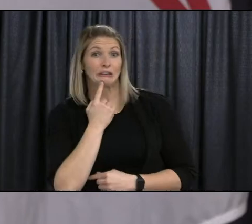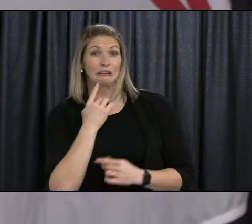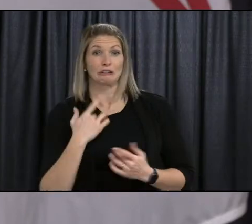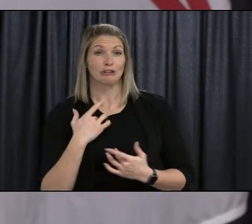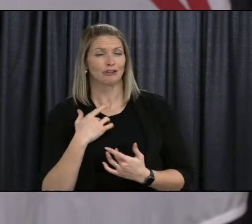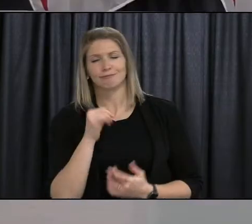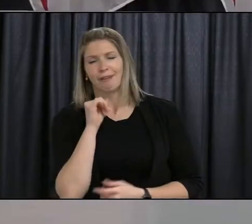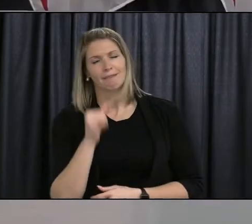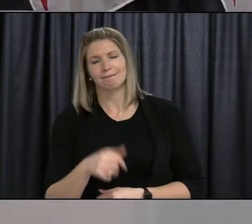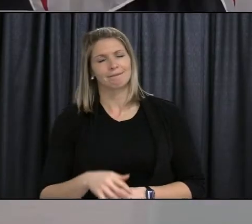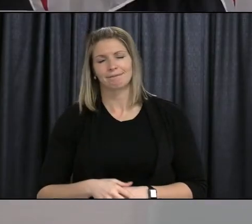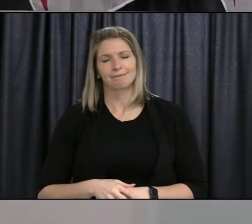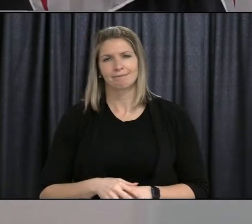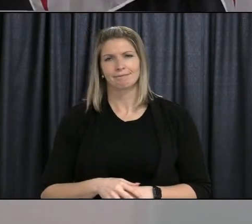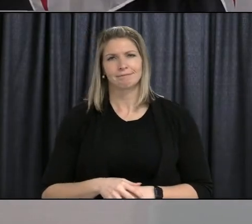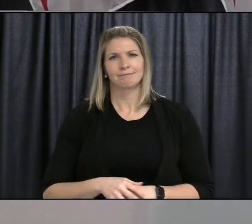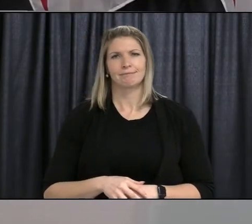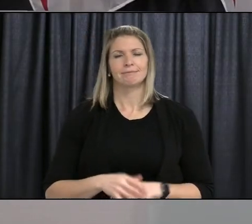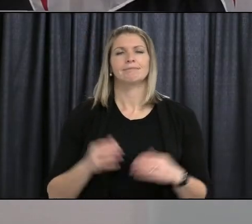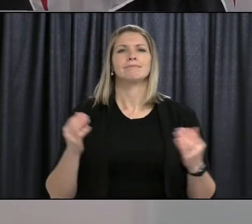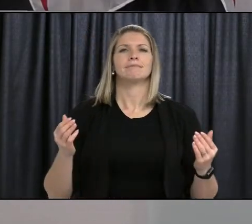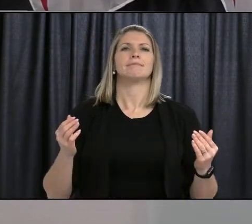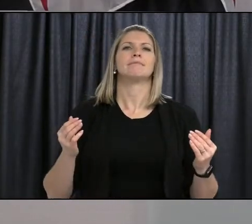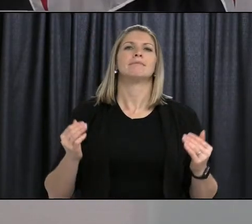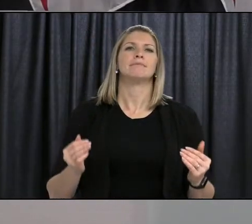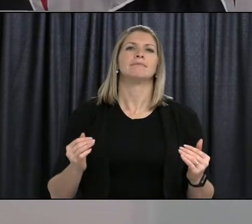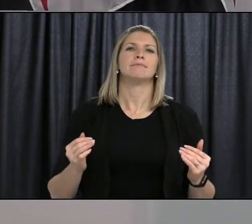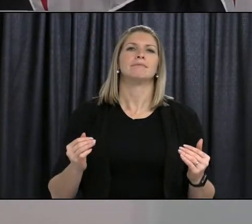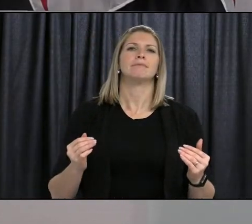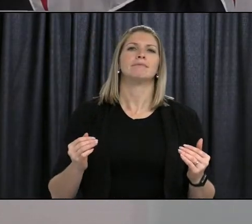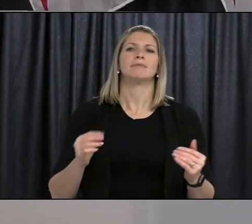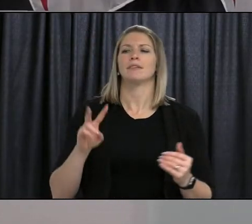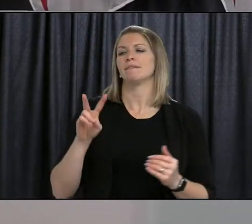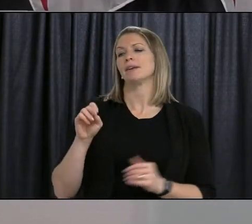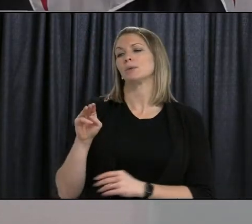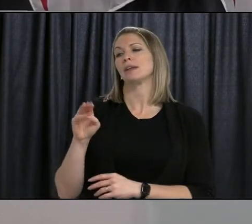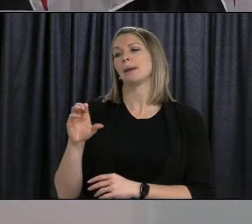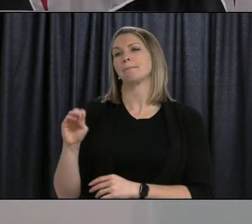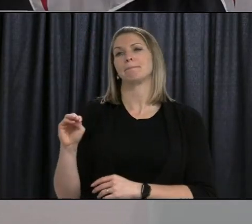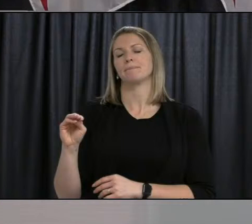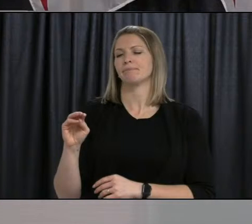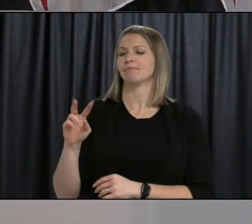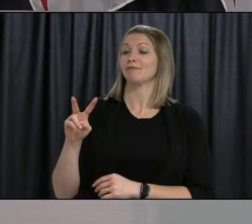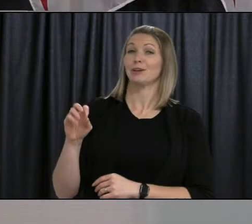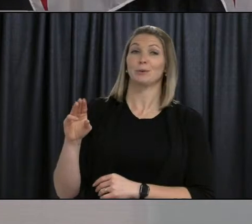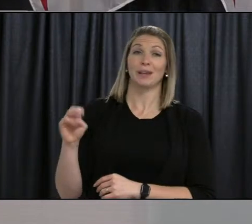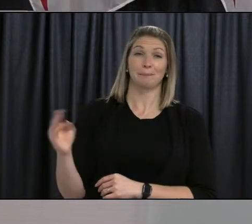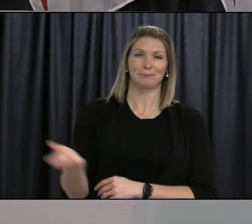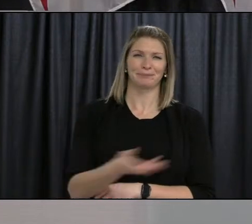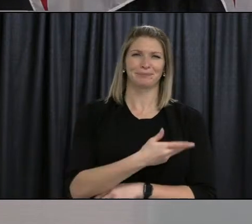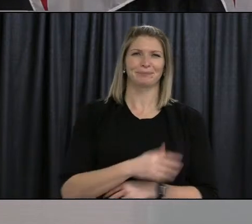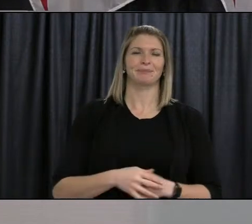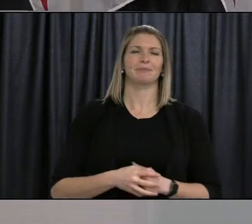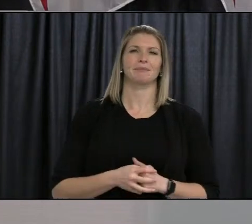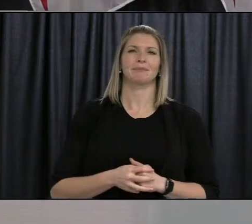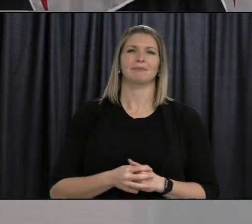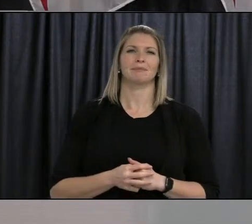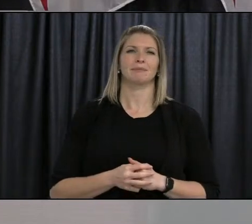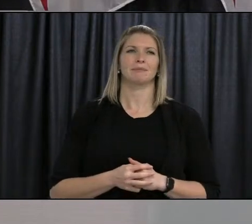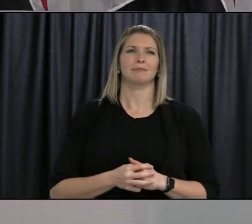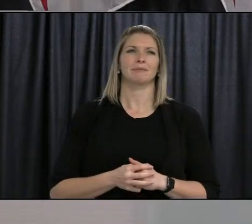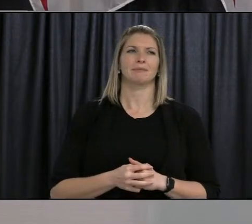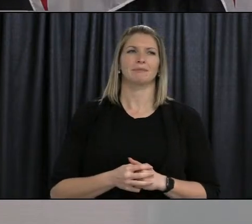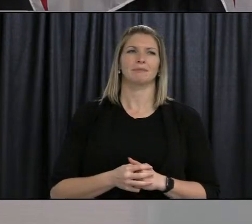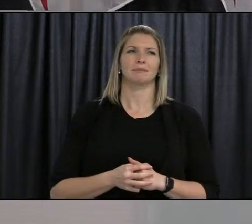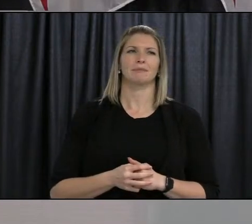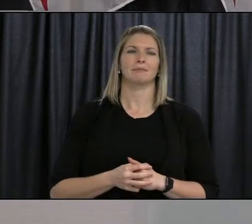Thank you. Our next questions are from Richard Duggan with VOCM. Please go ahead. Going back to the case